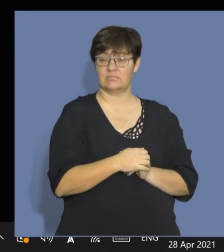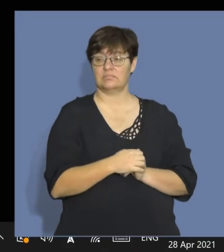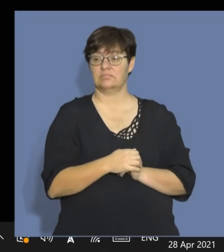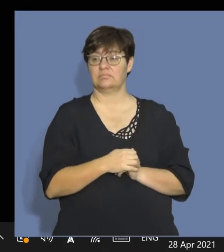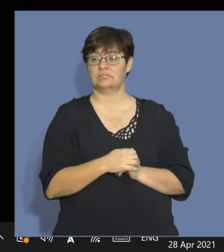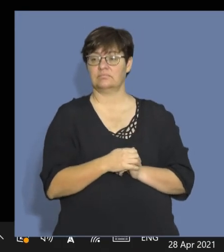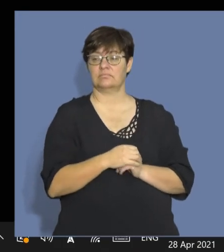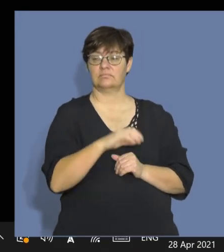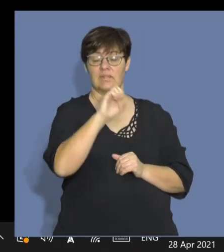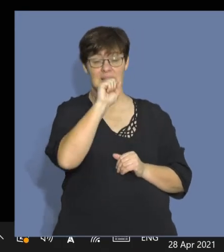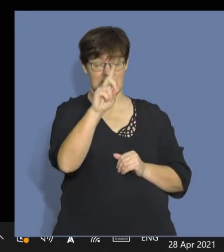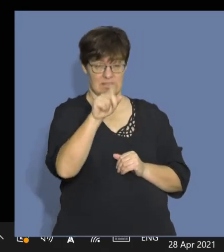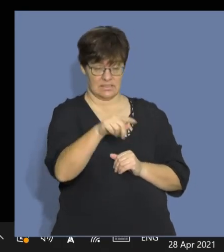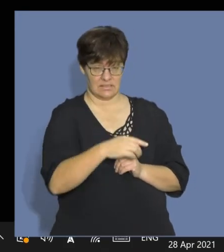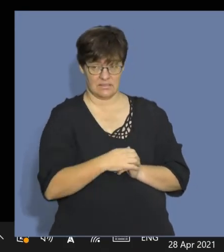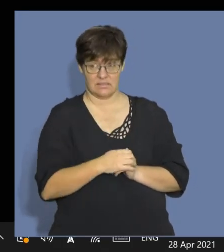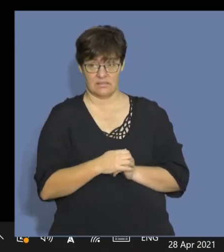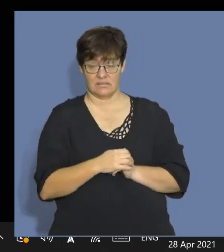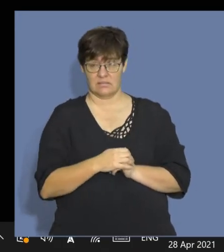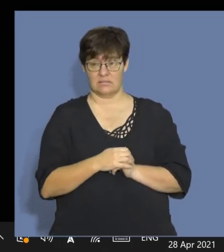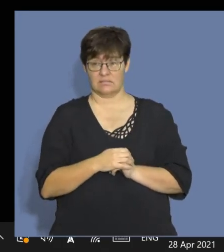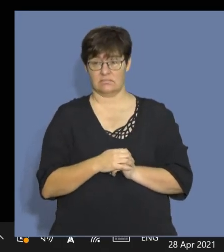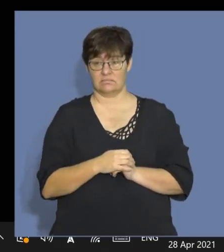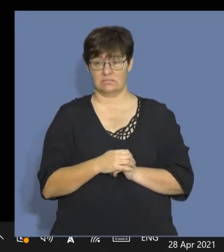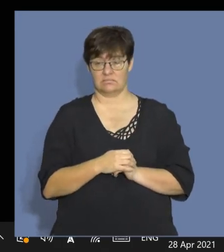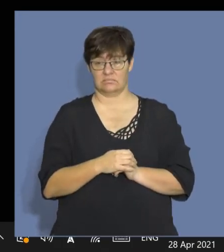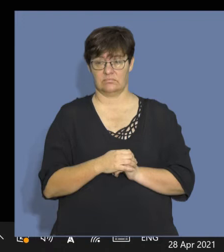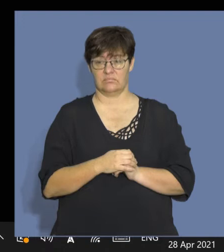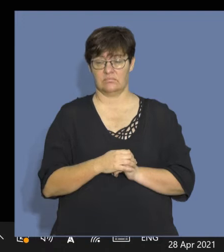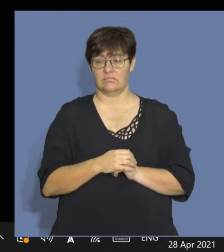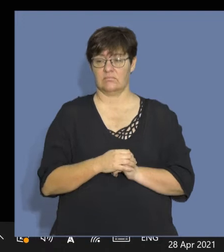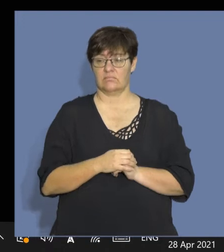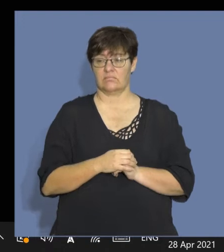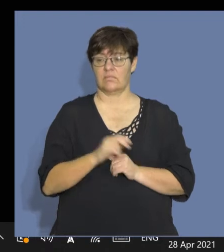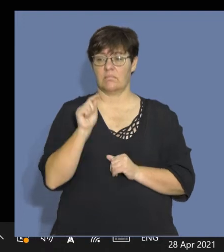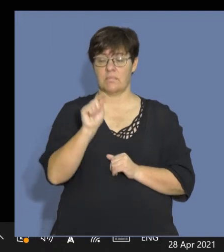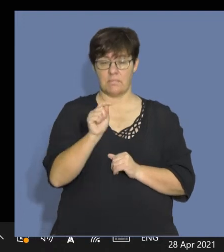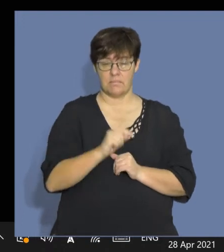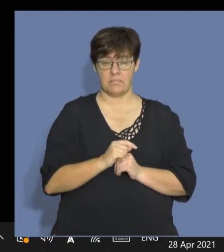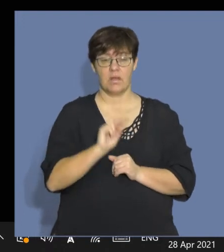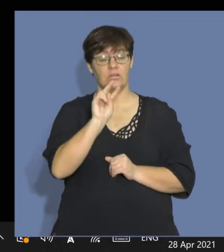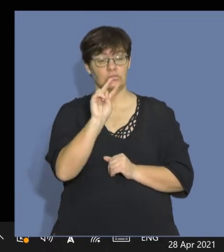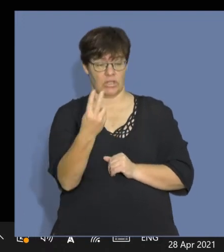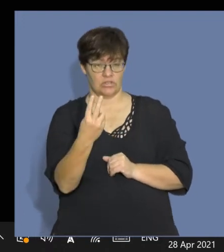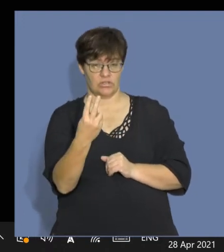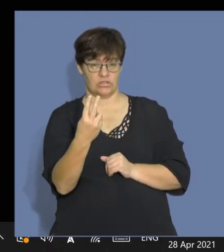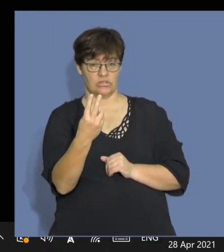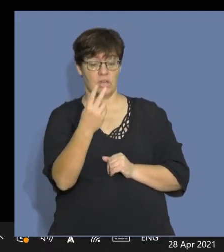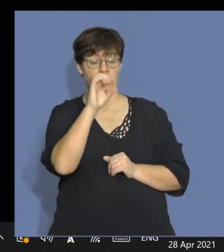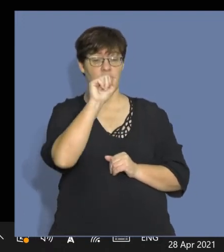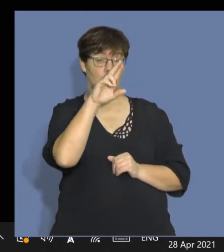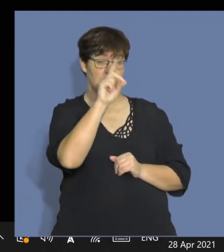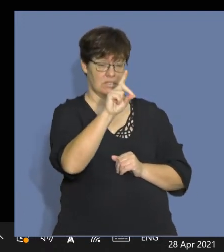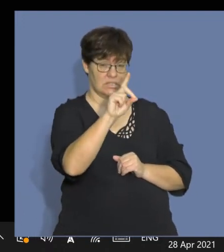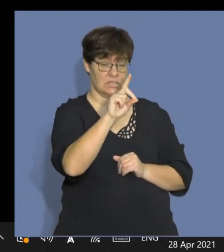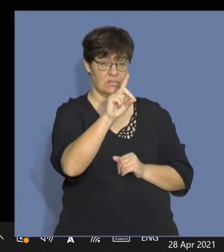calculator. This button there, SD, it means third to decimal. So if I press this button, it's going to change from the third